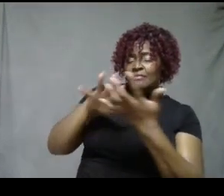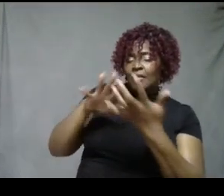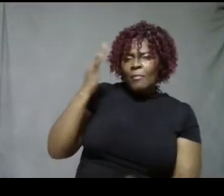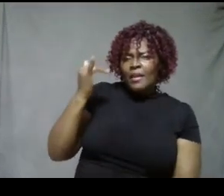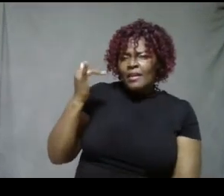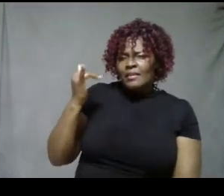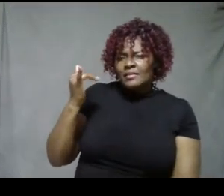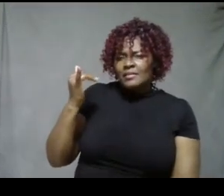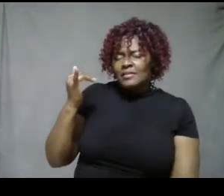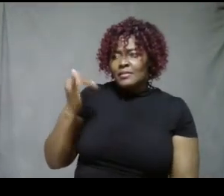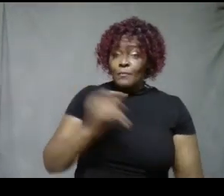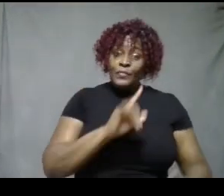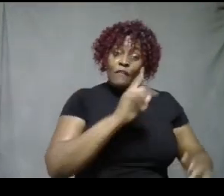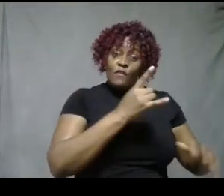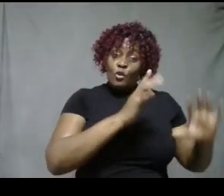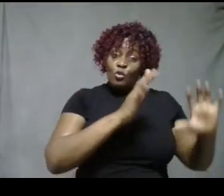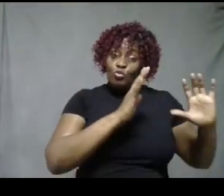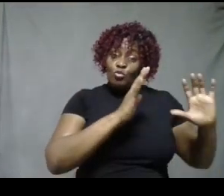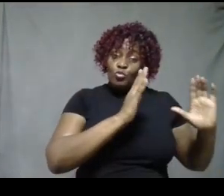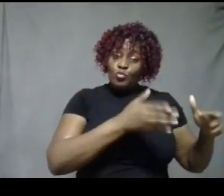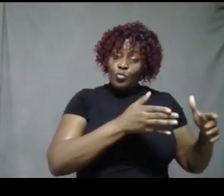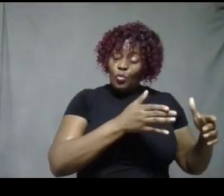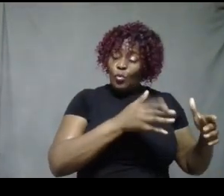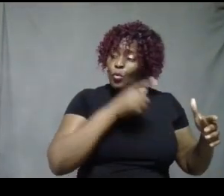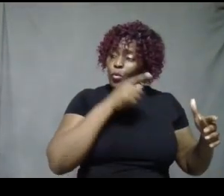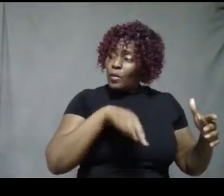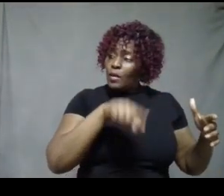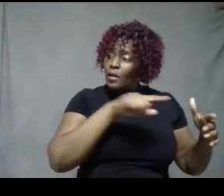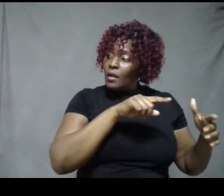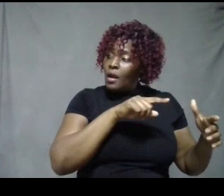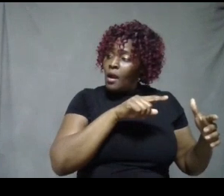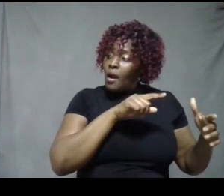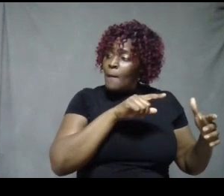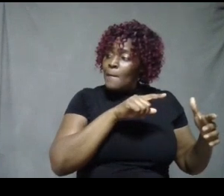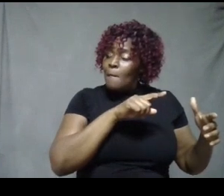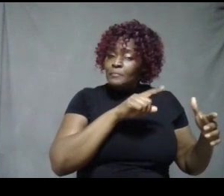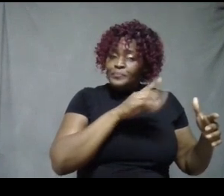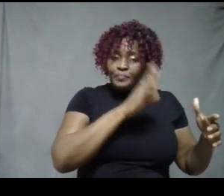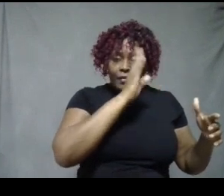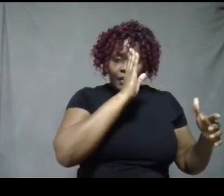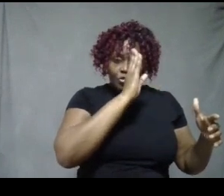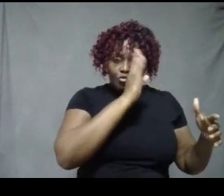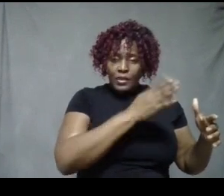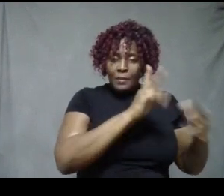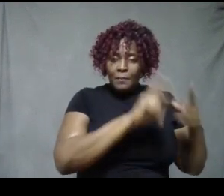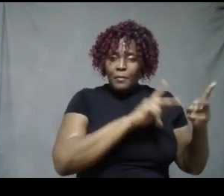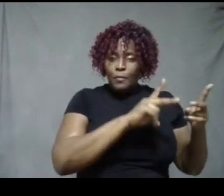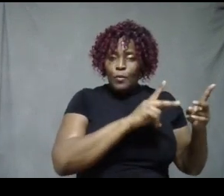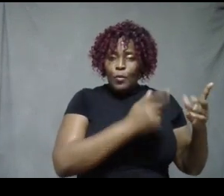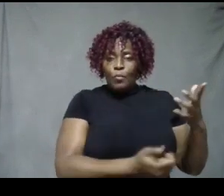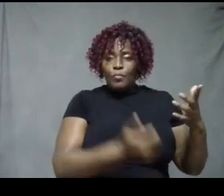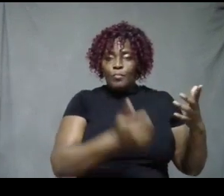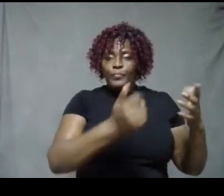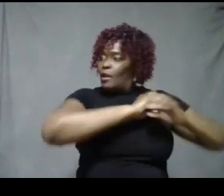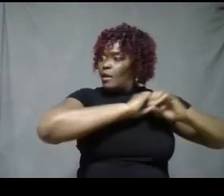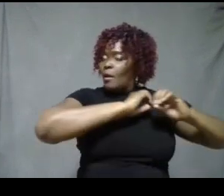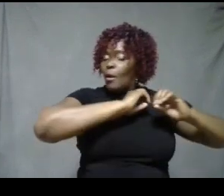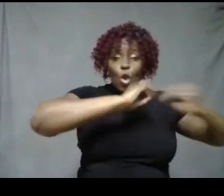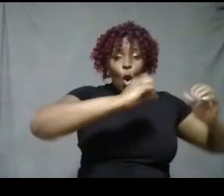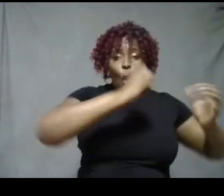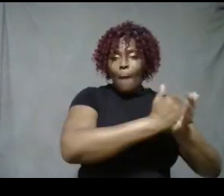the first round is strictly for prioritizing people that haven't received